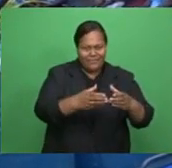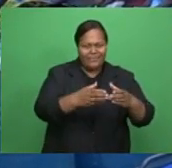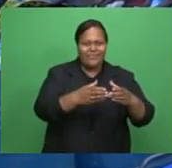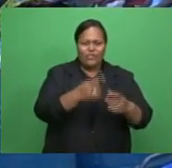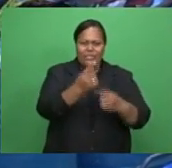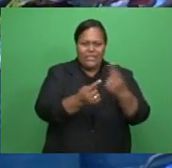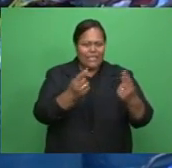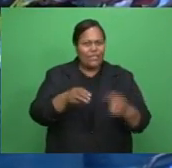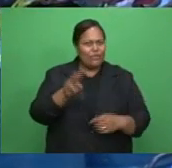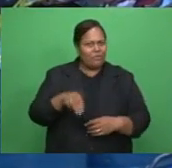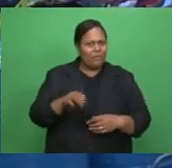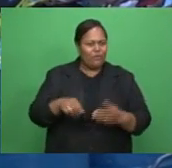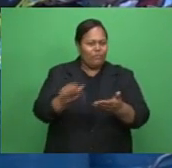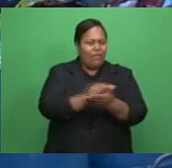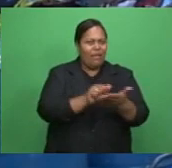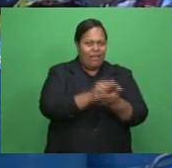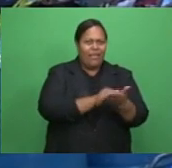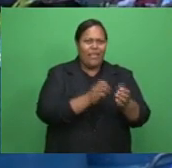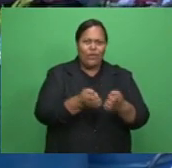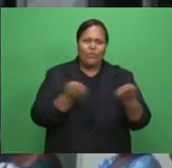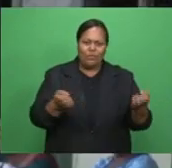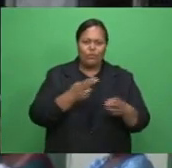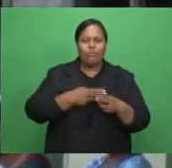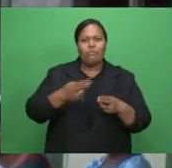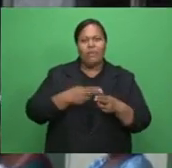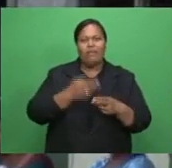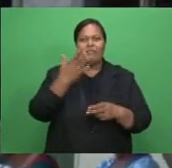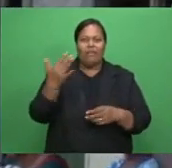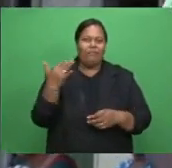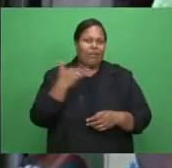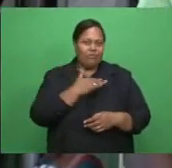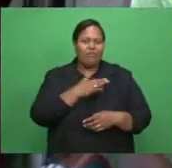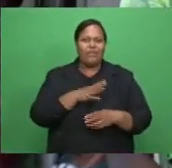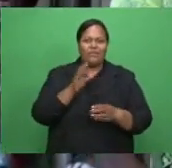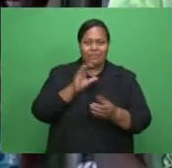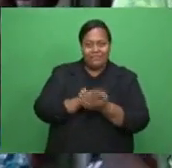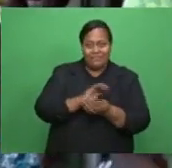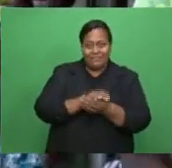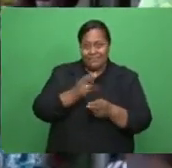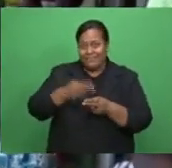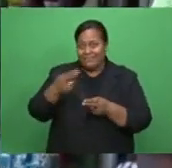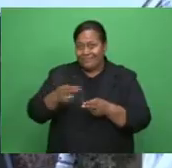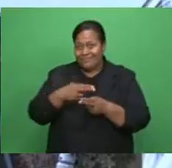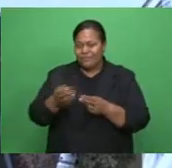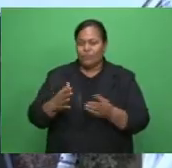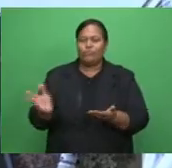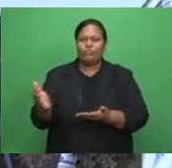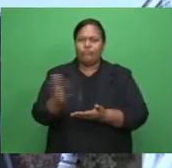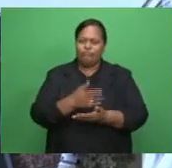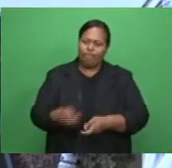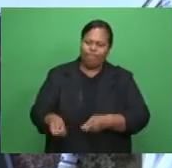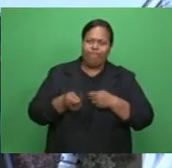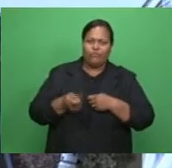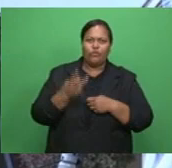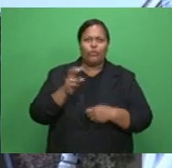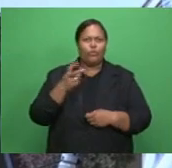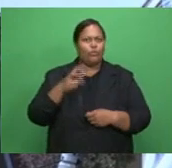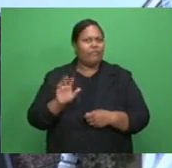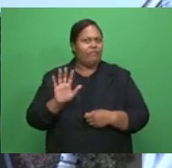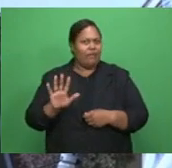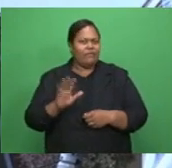500 Yangona plants to be harvested in 2025. The members carry out a cleanup campaign on the first week of every